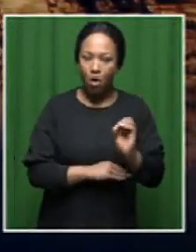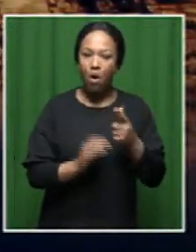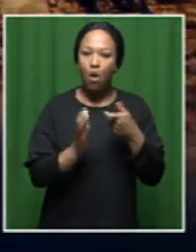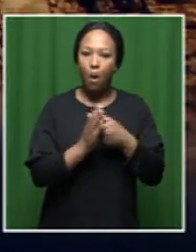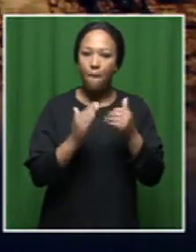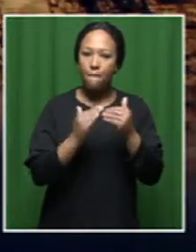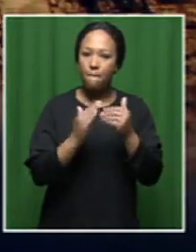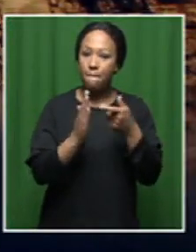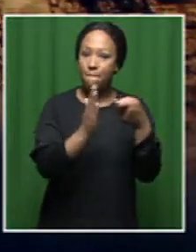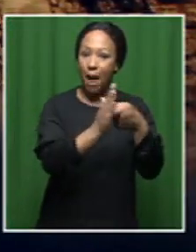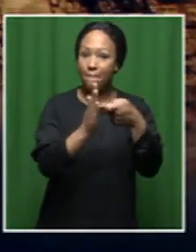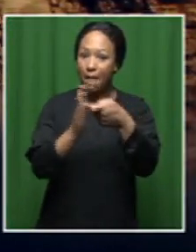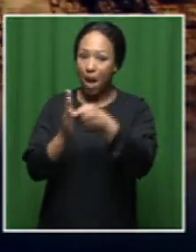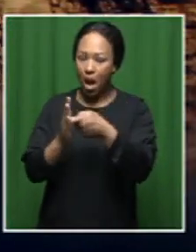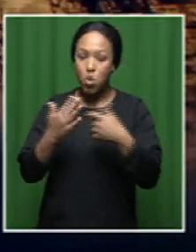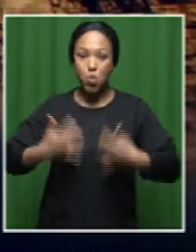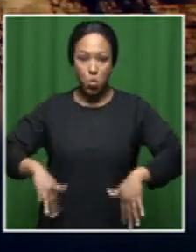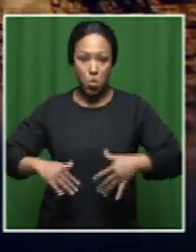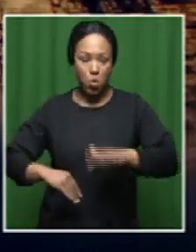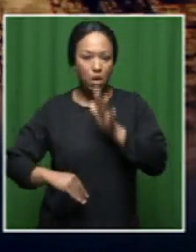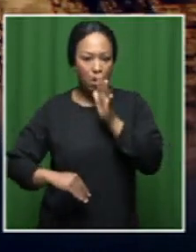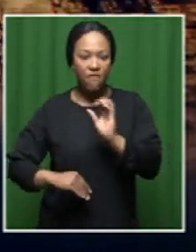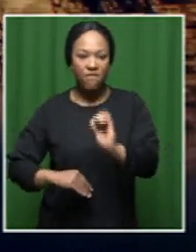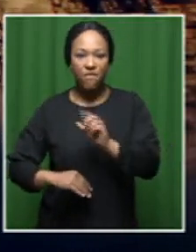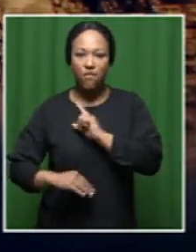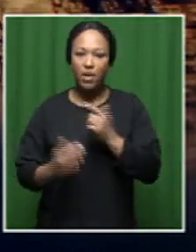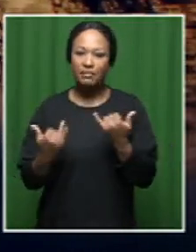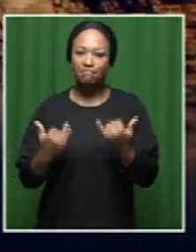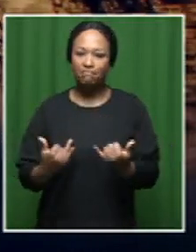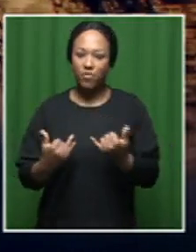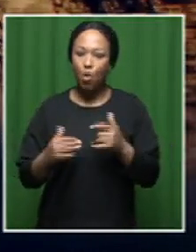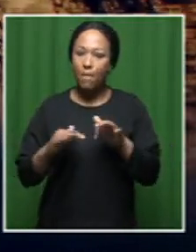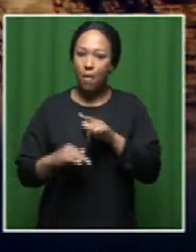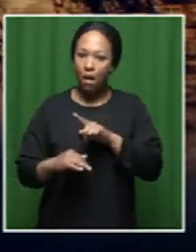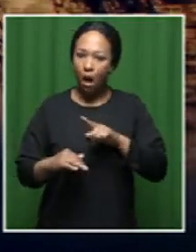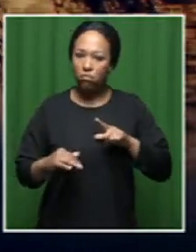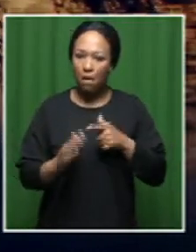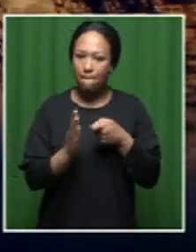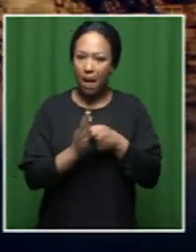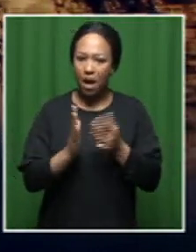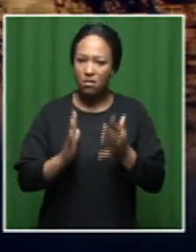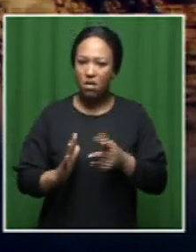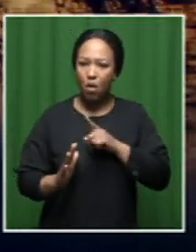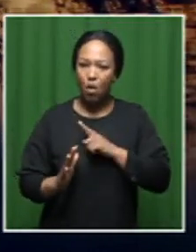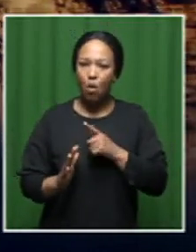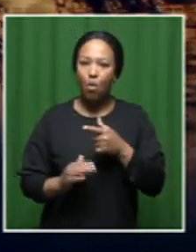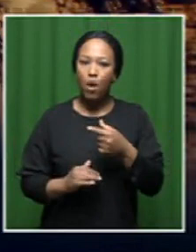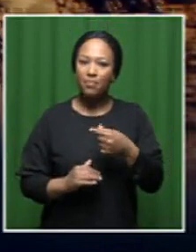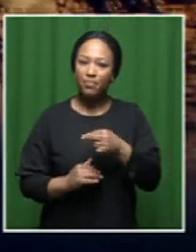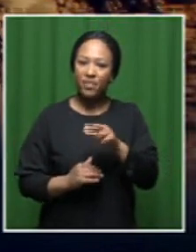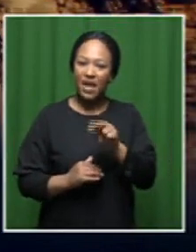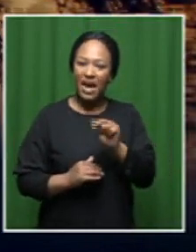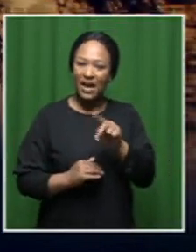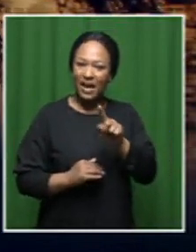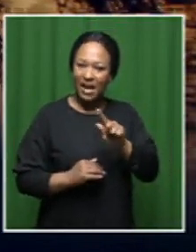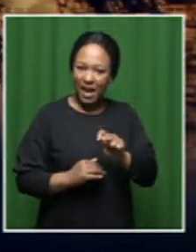remains a hive of activity, and we're slowly moving out of prolonged buyer's market. This is according to Grant Smee's latest article